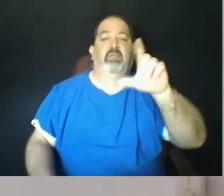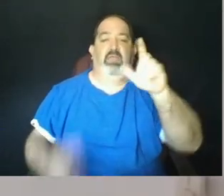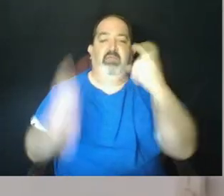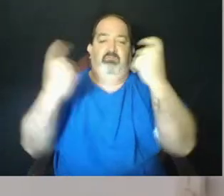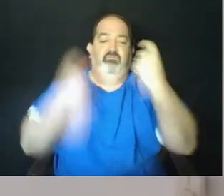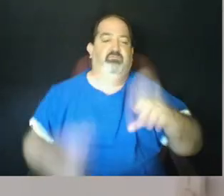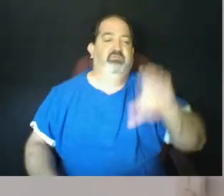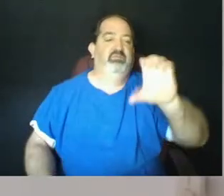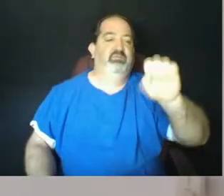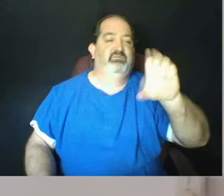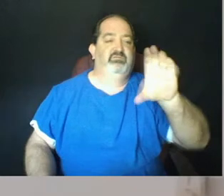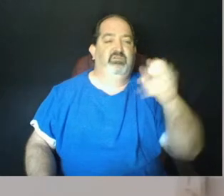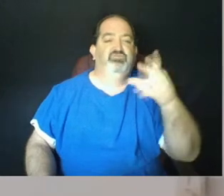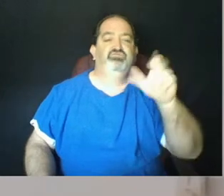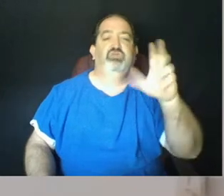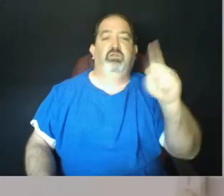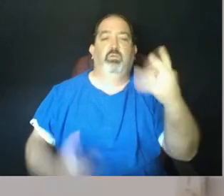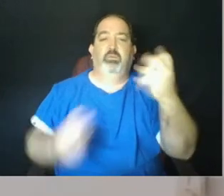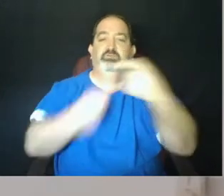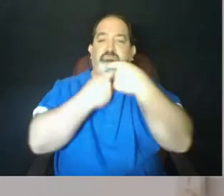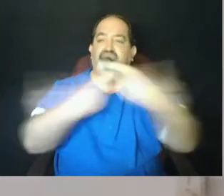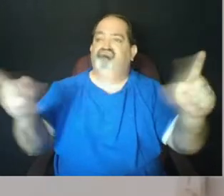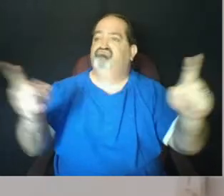leave to address the court.